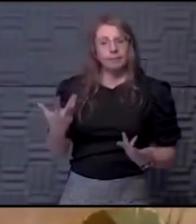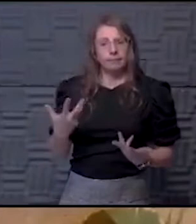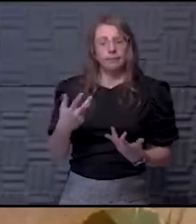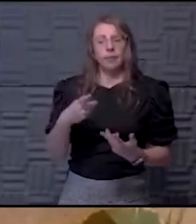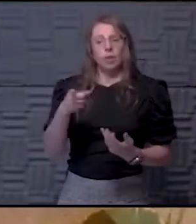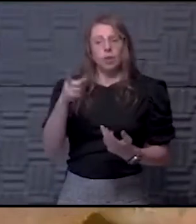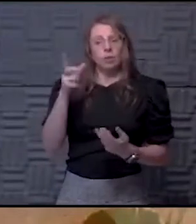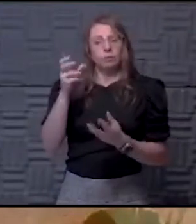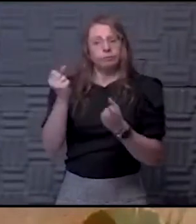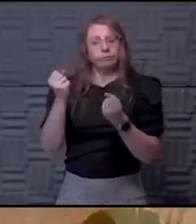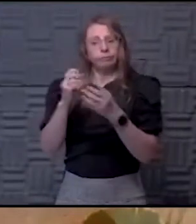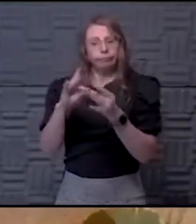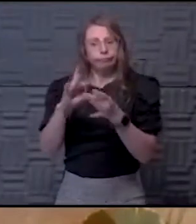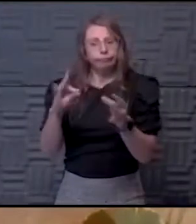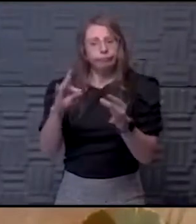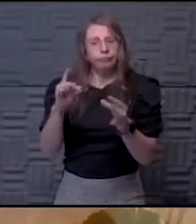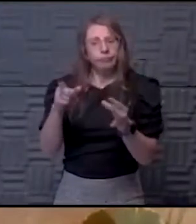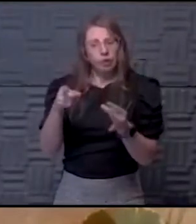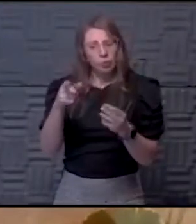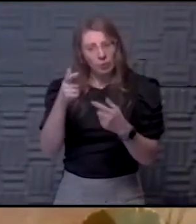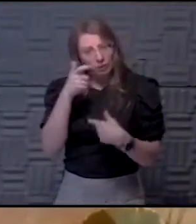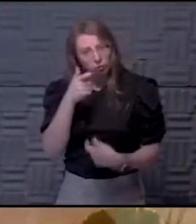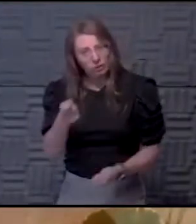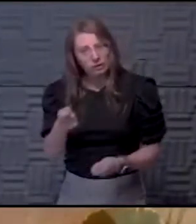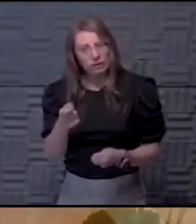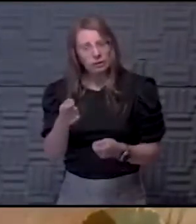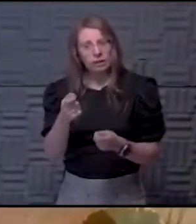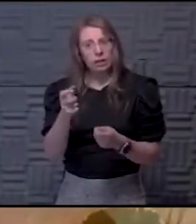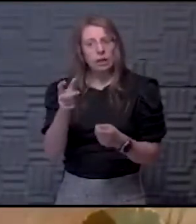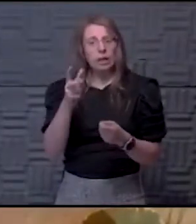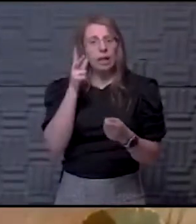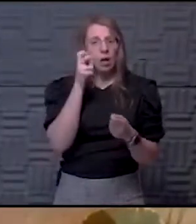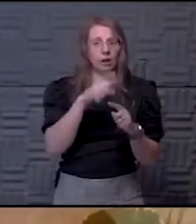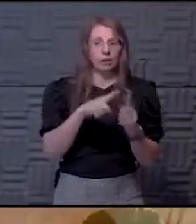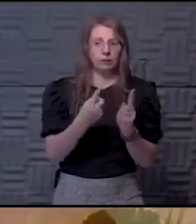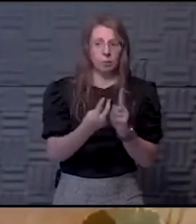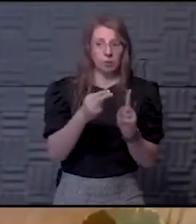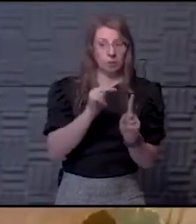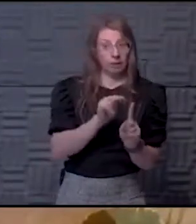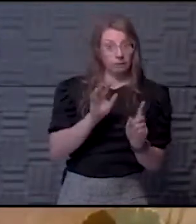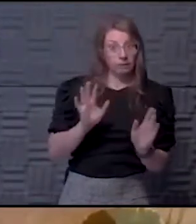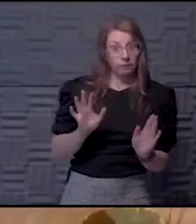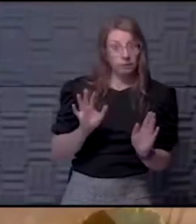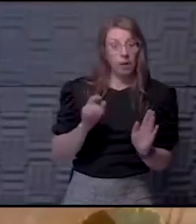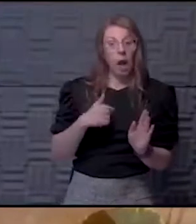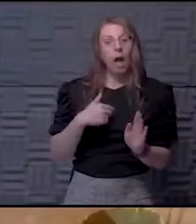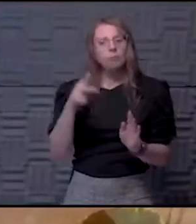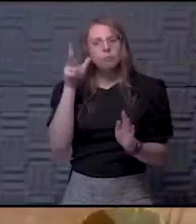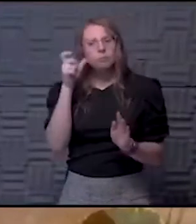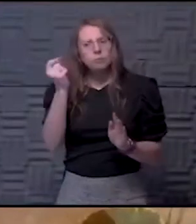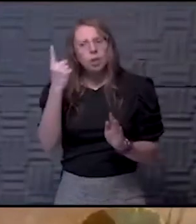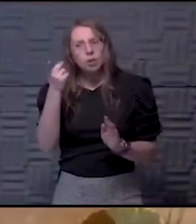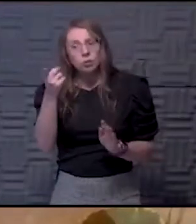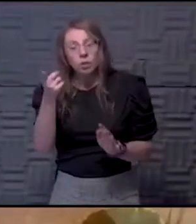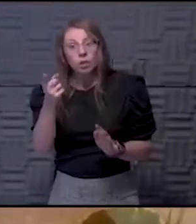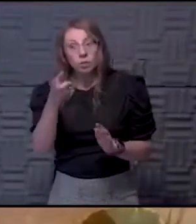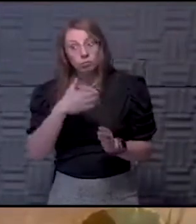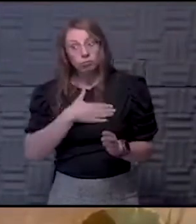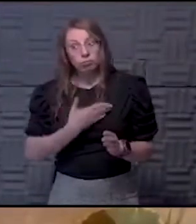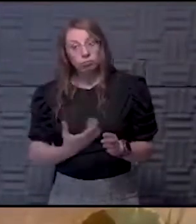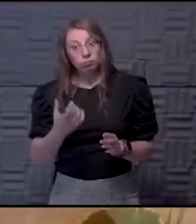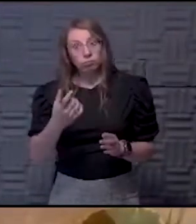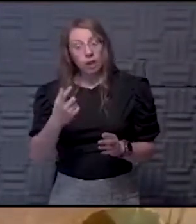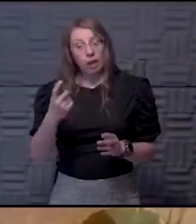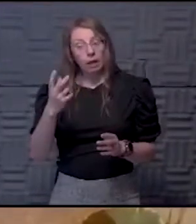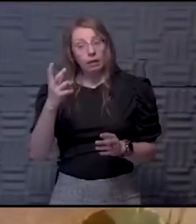hearing you say is this. Are you interested in hearing another perspective? I'm listening to understand you. Are you willing to listen